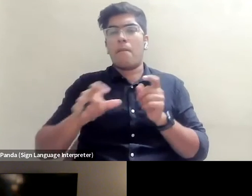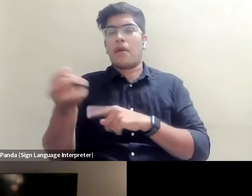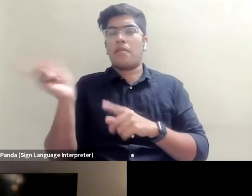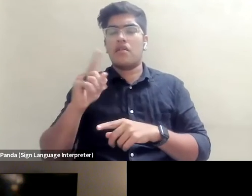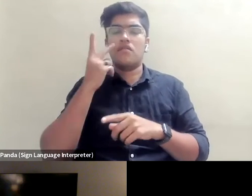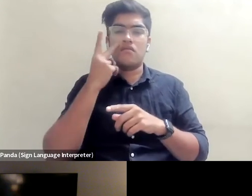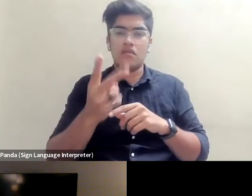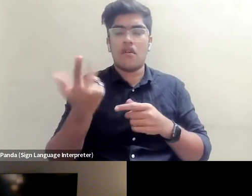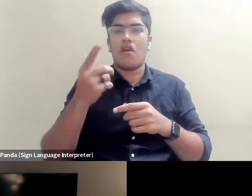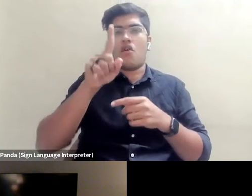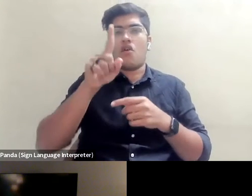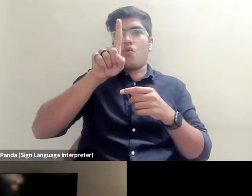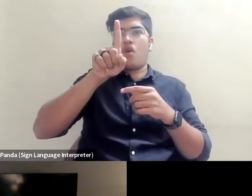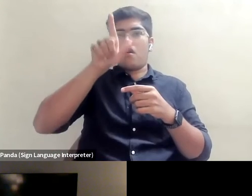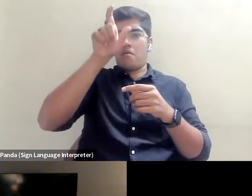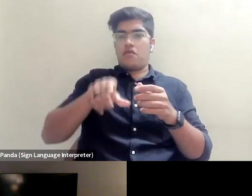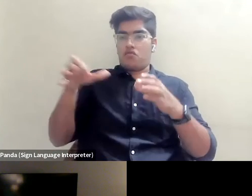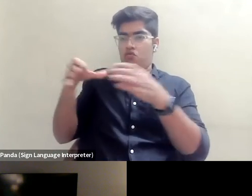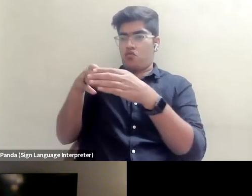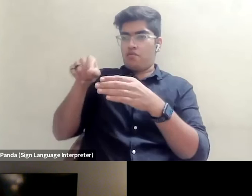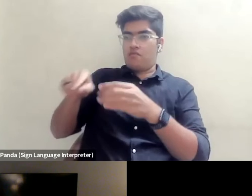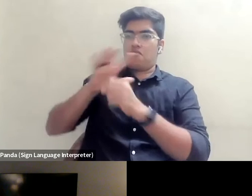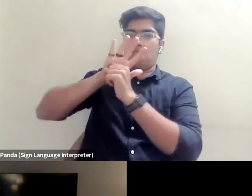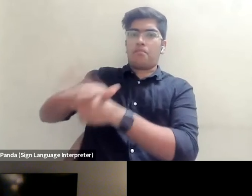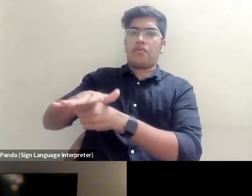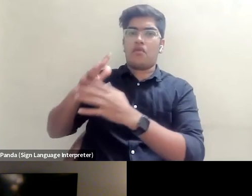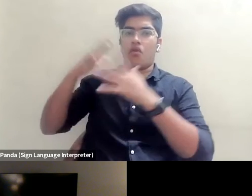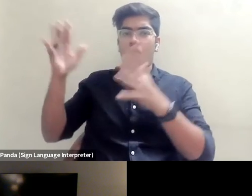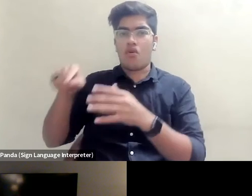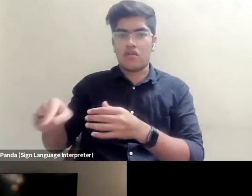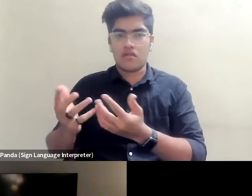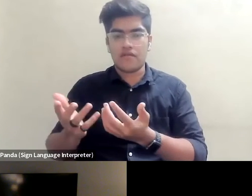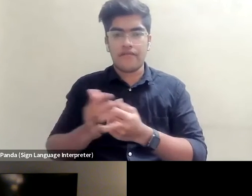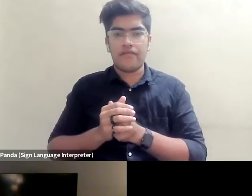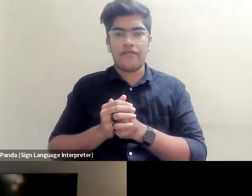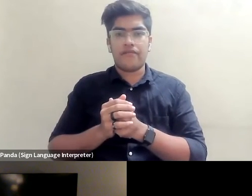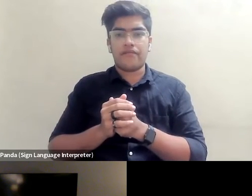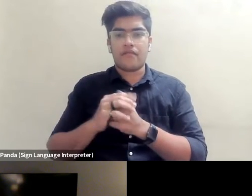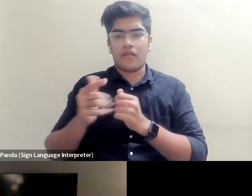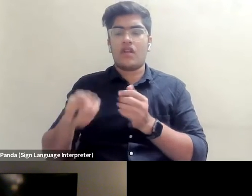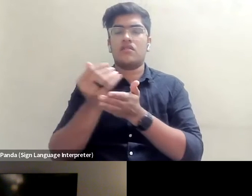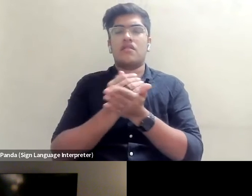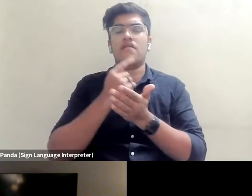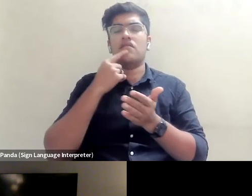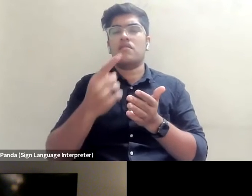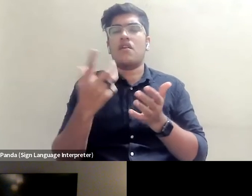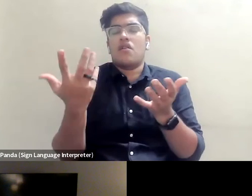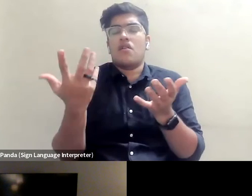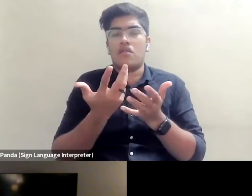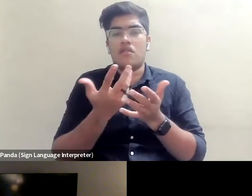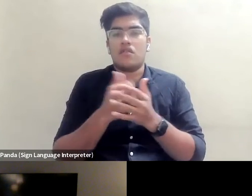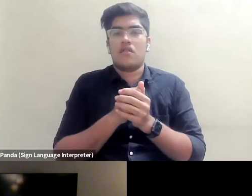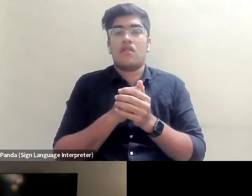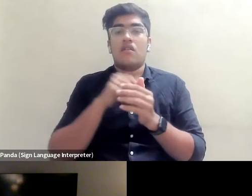one population is being consistently marginalized. And it's safe to say that today, the amount